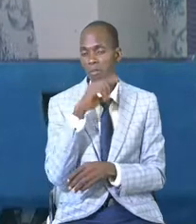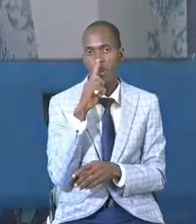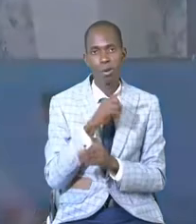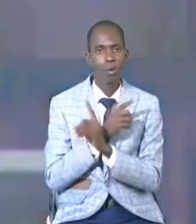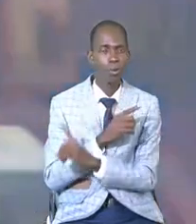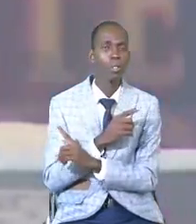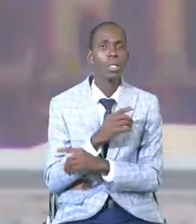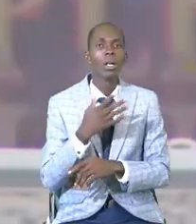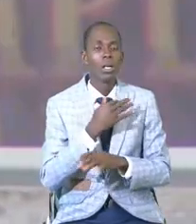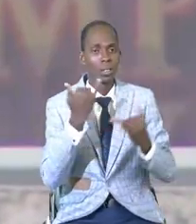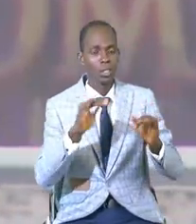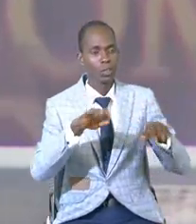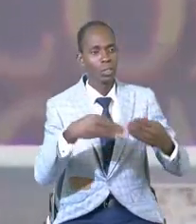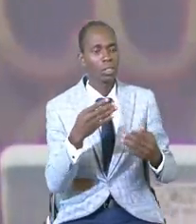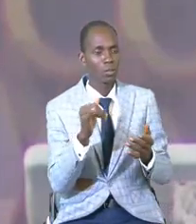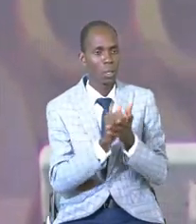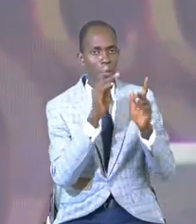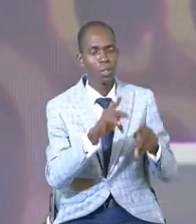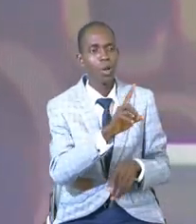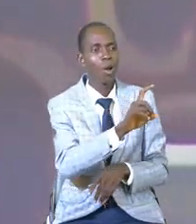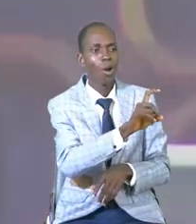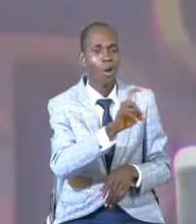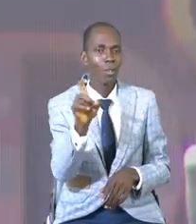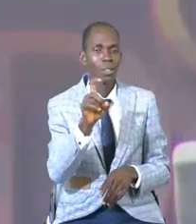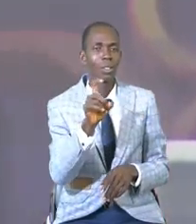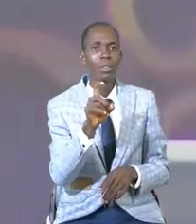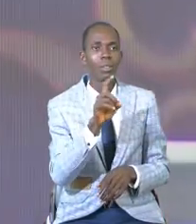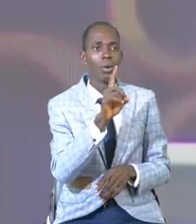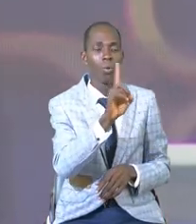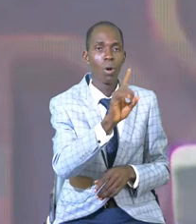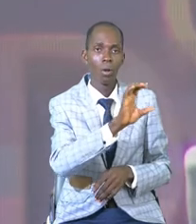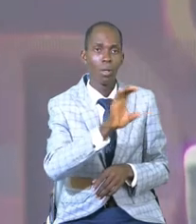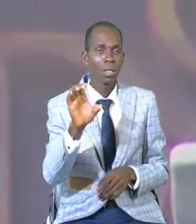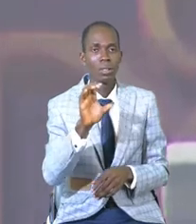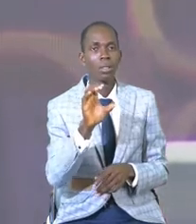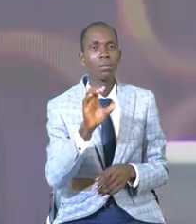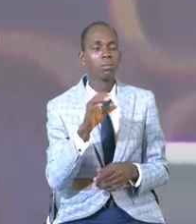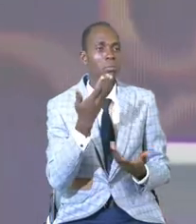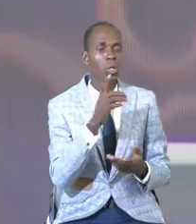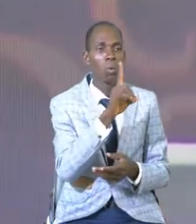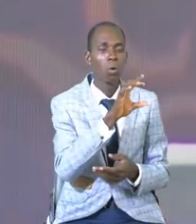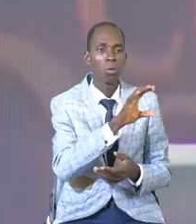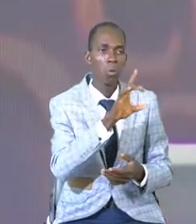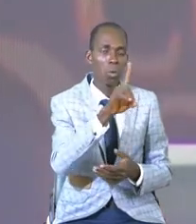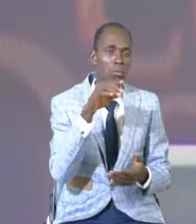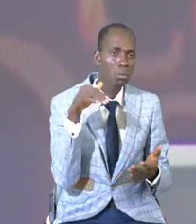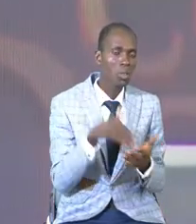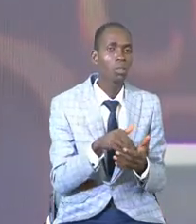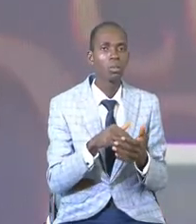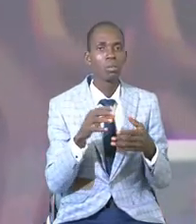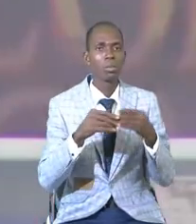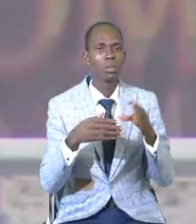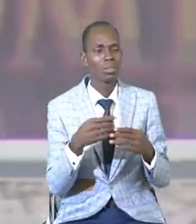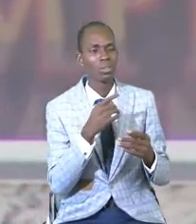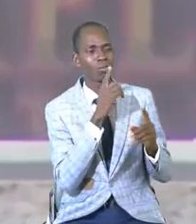give him 100 naira, 1,000 naira, or $1,000 genuine. He says, what am I doing